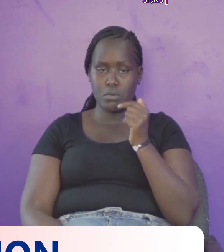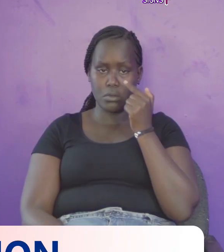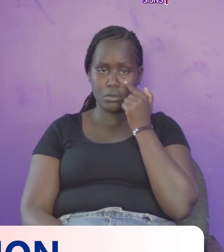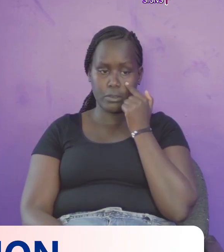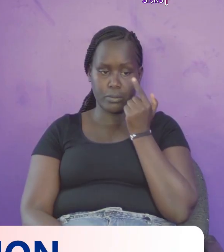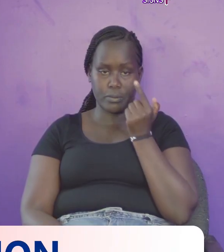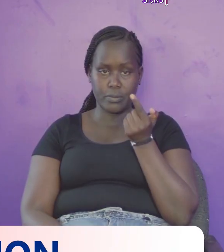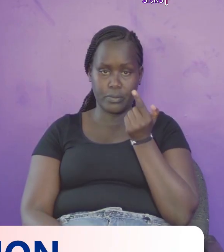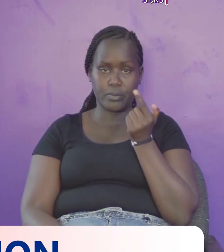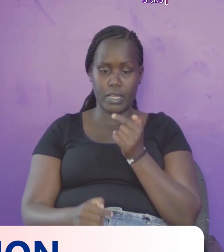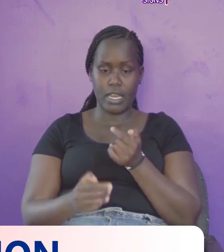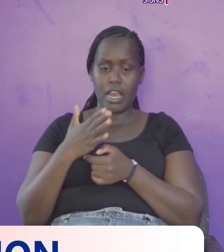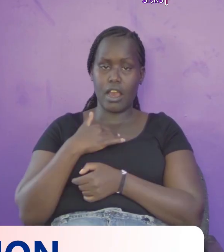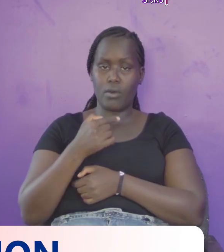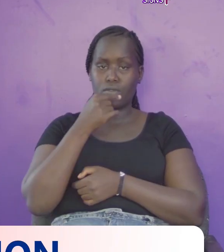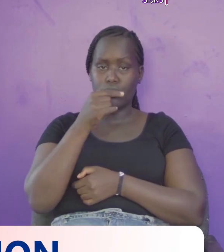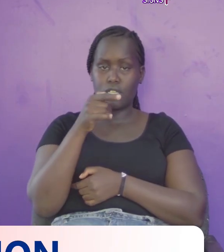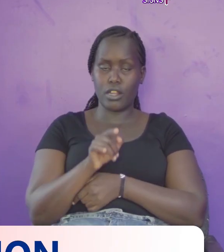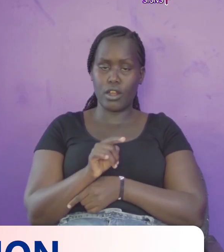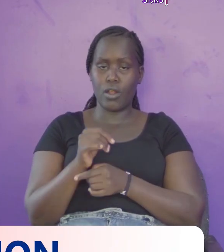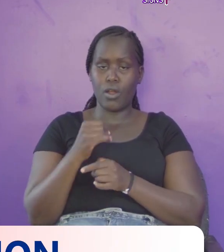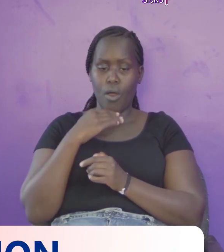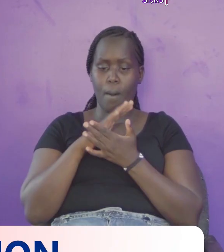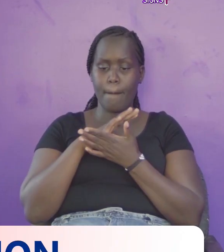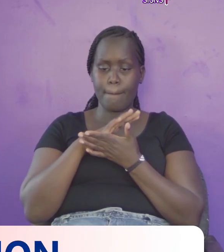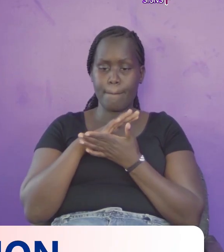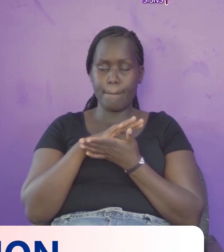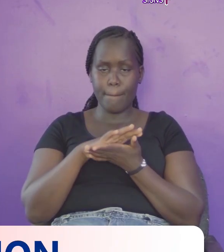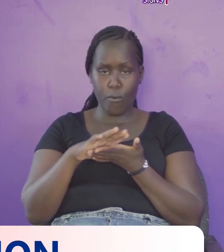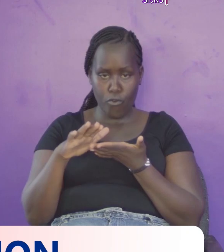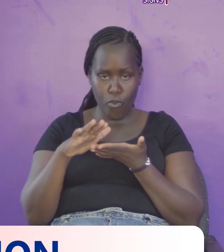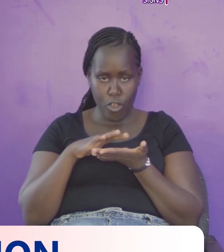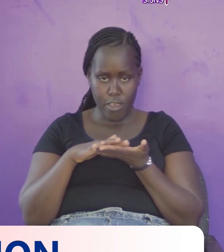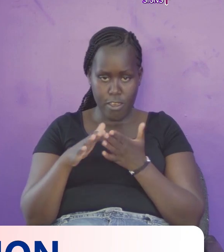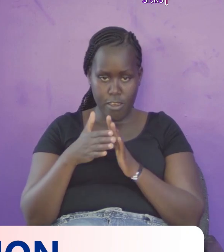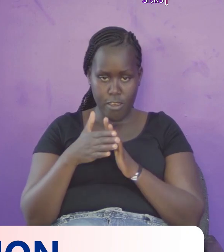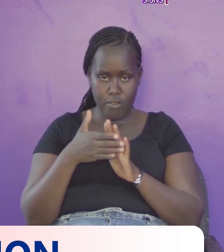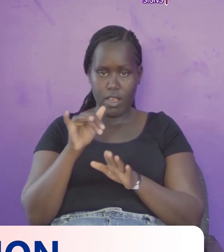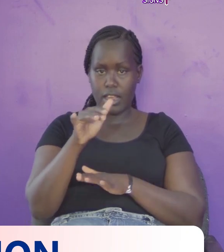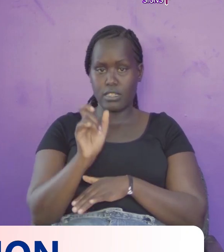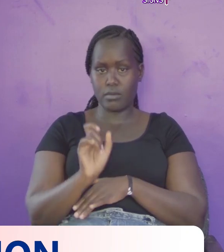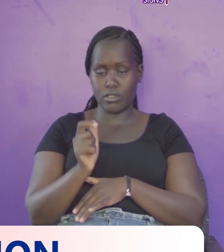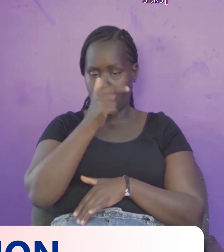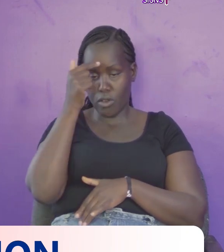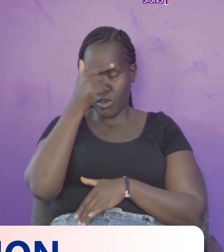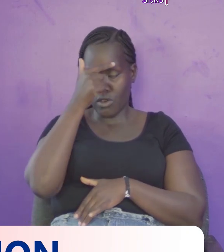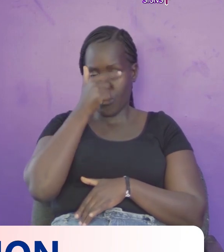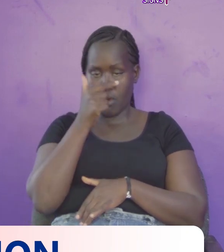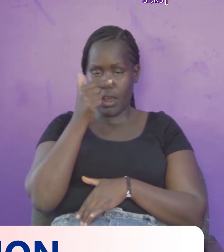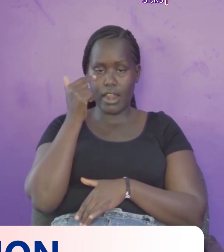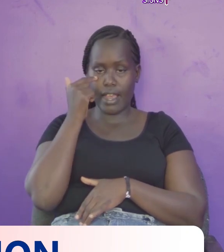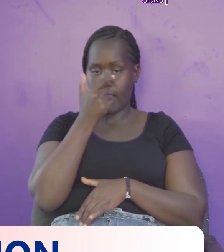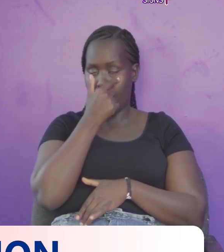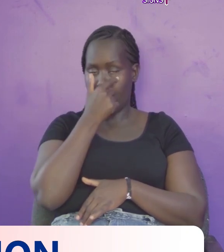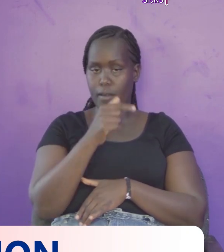And I want to tell you, please forgive that person. You know why? You are only blind in the eye. That man was not